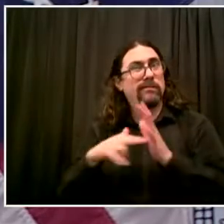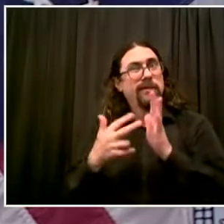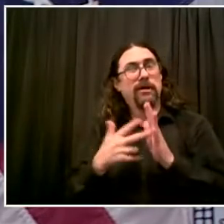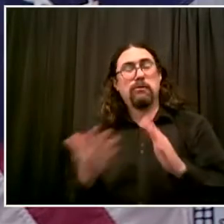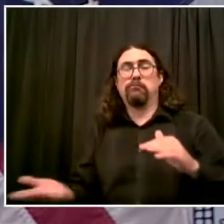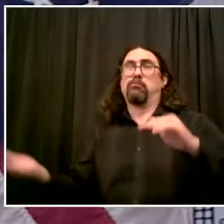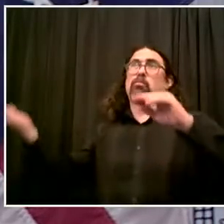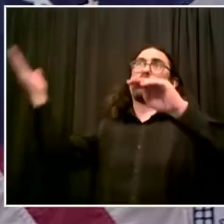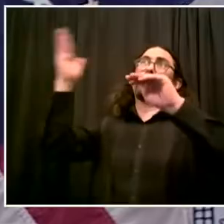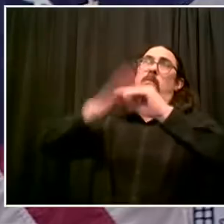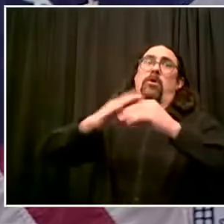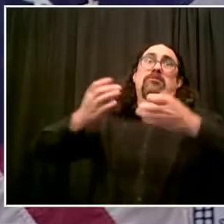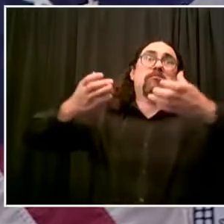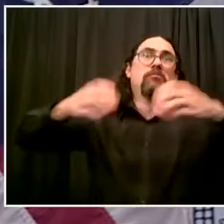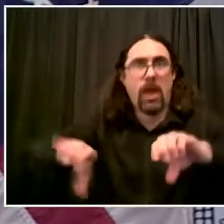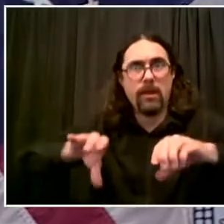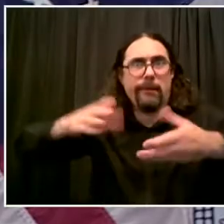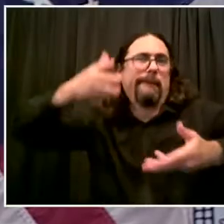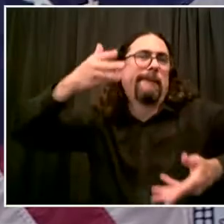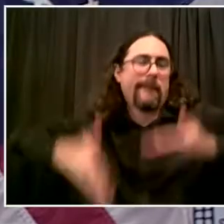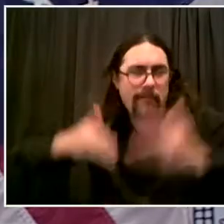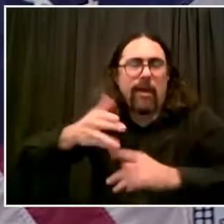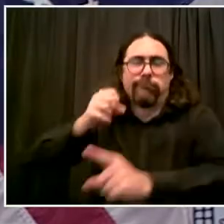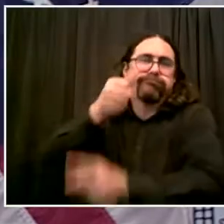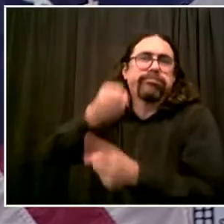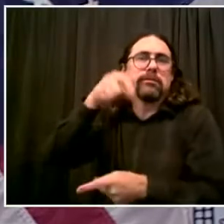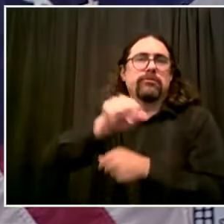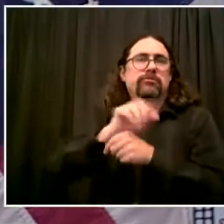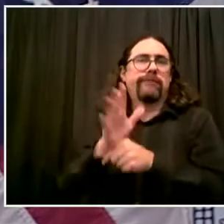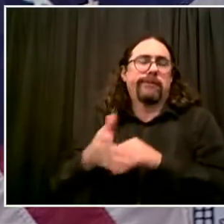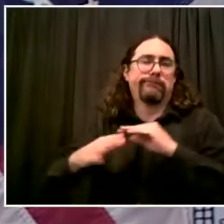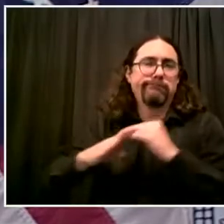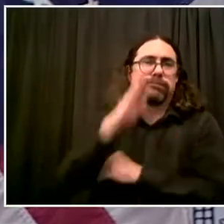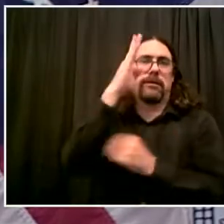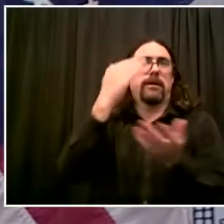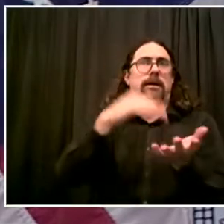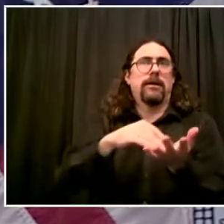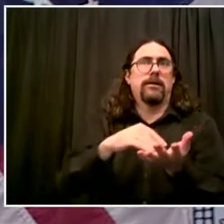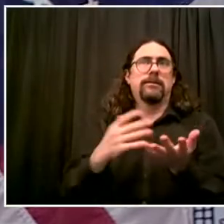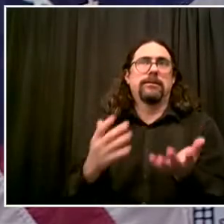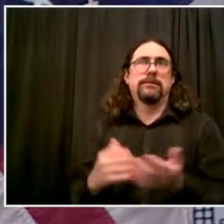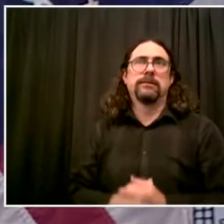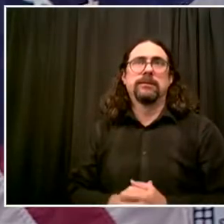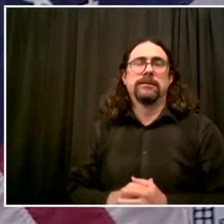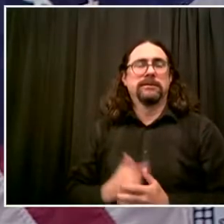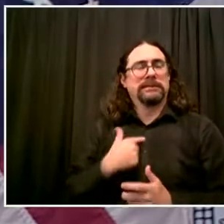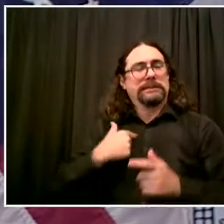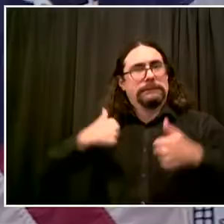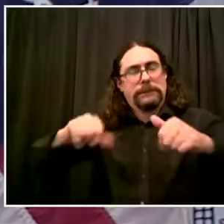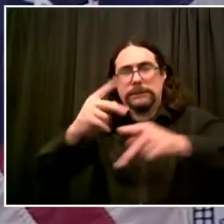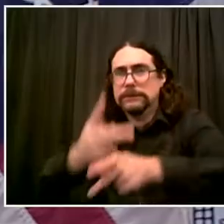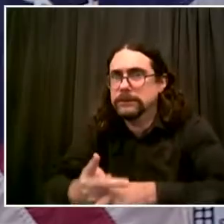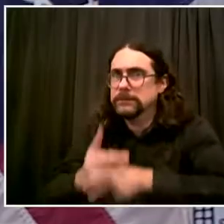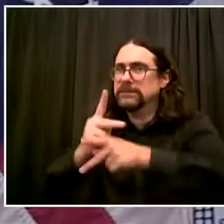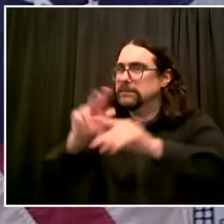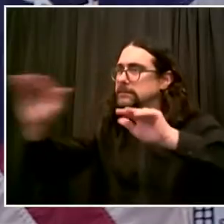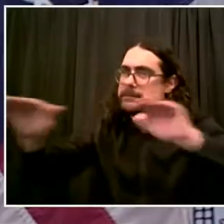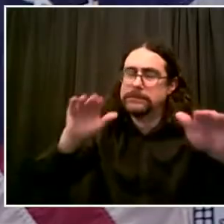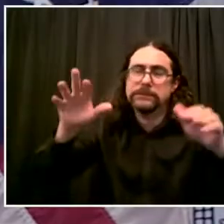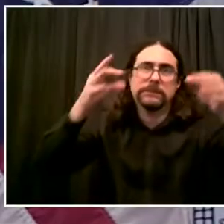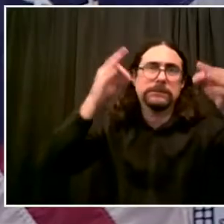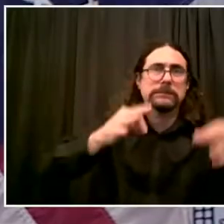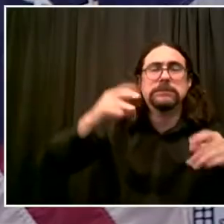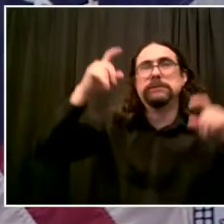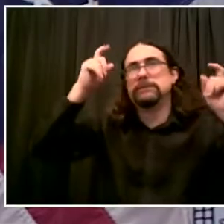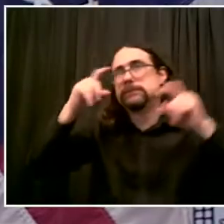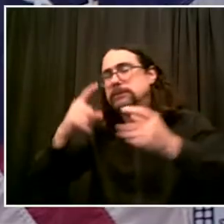decision about the beaches, the decision about the parks permits. Each thing has been talked about in the context of the health dynamics, and do we feel